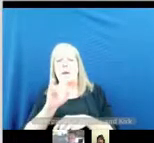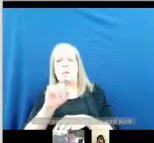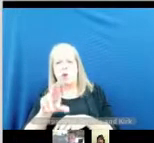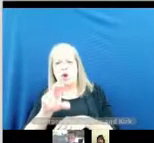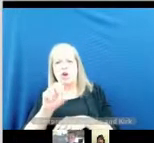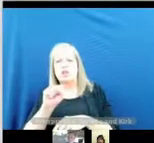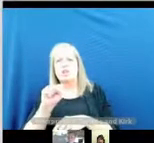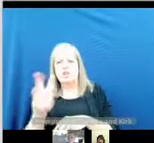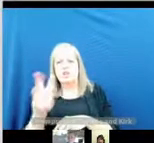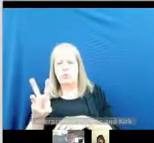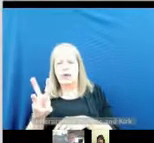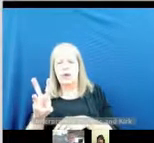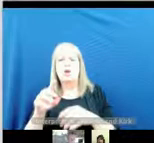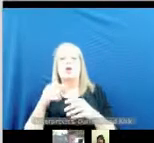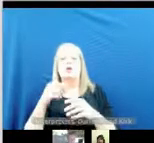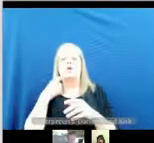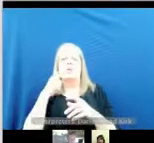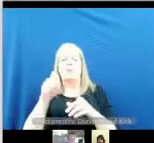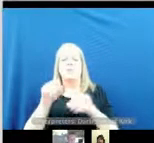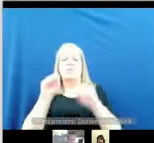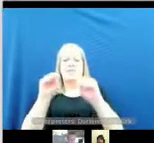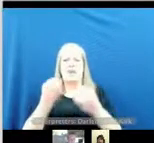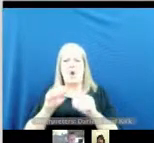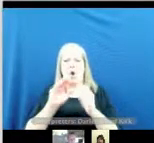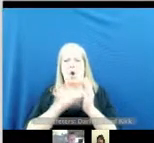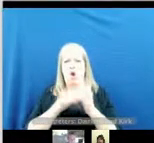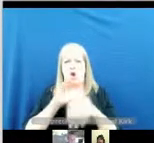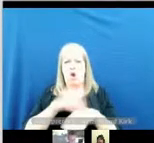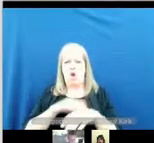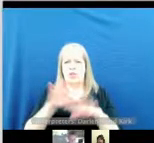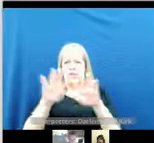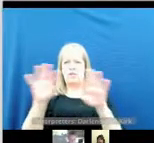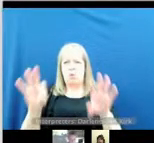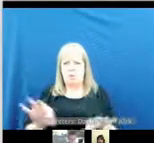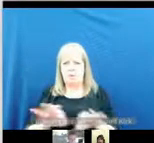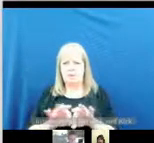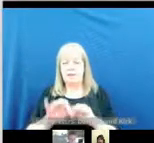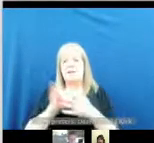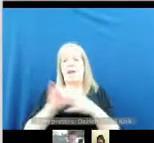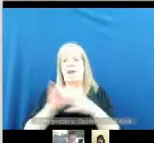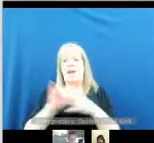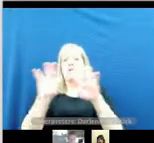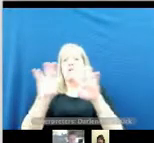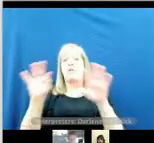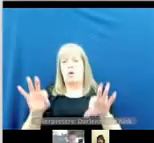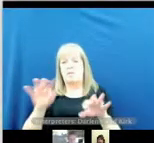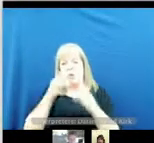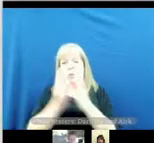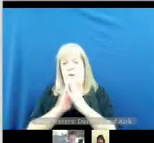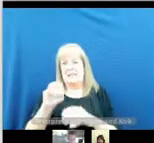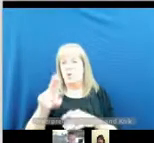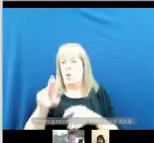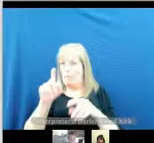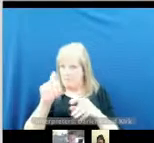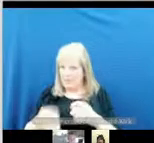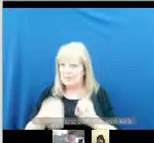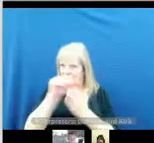where you can click on the form to request CEUs. This form must be filled out to receive